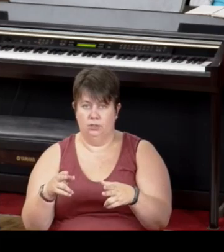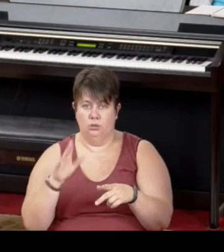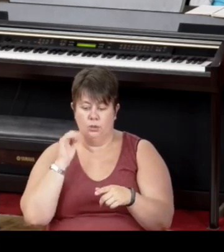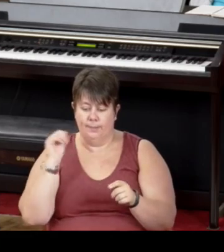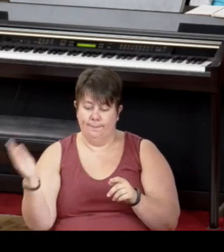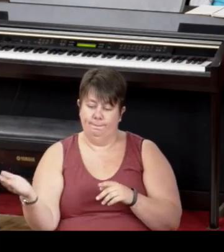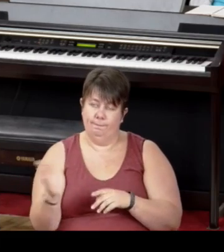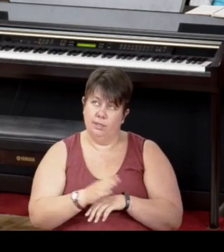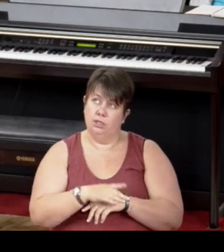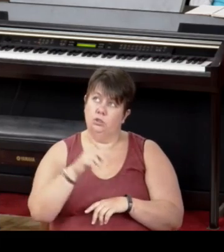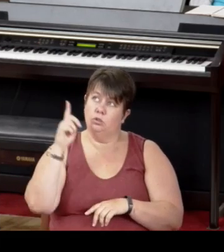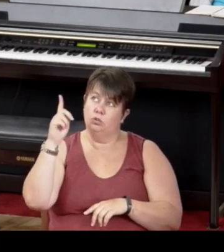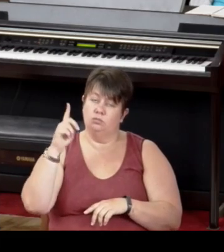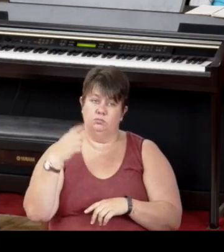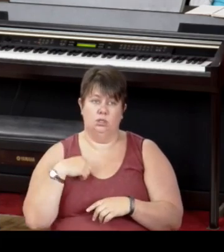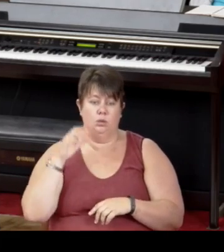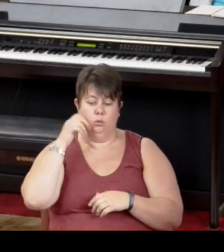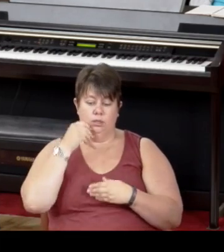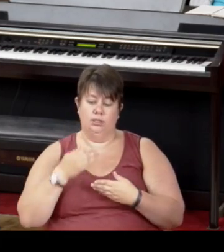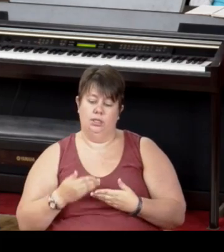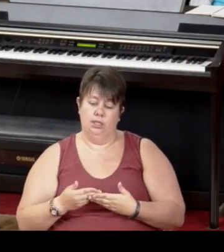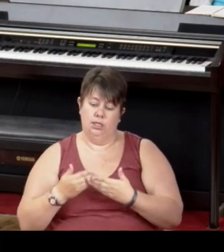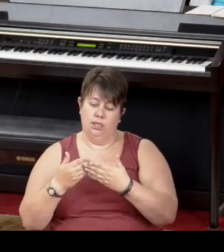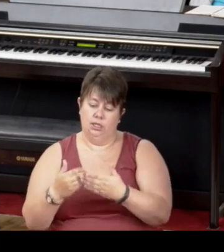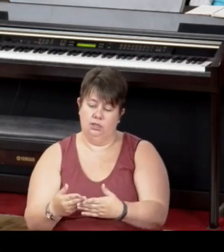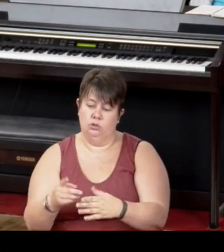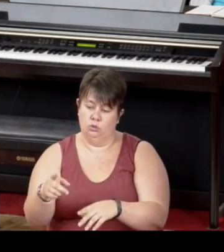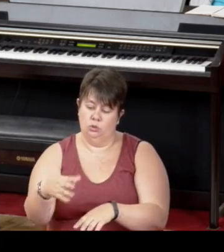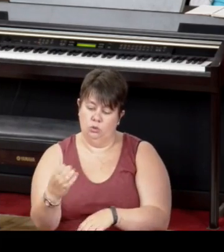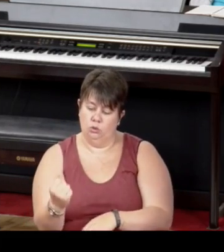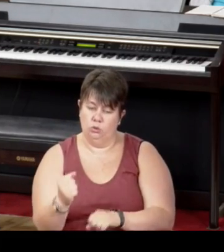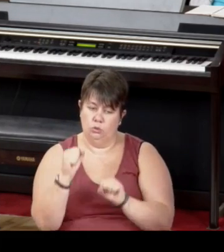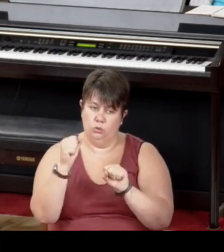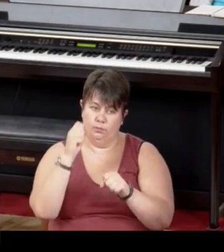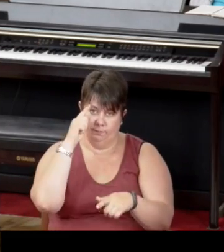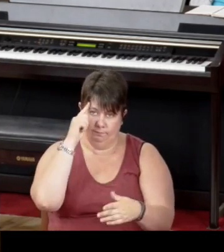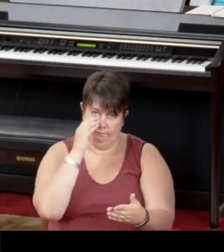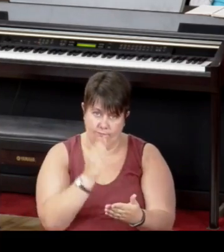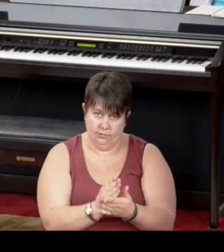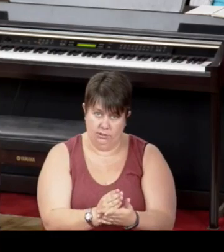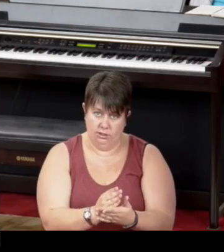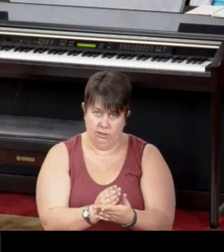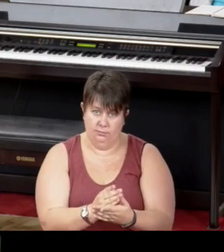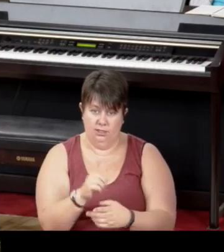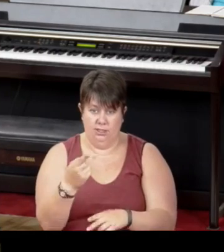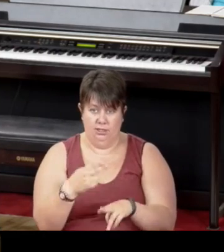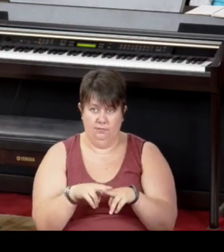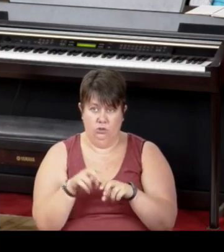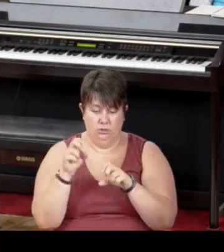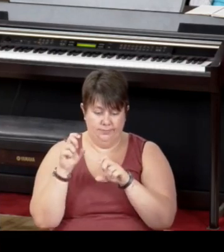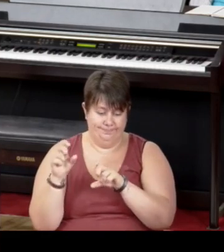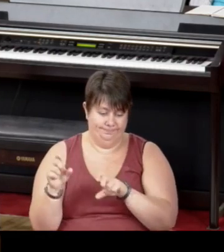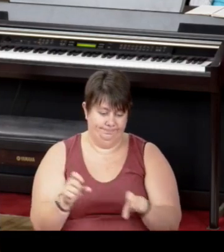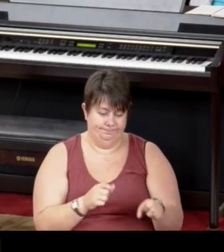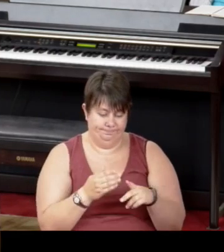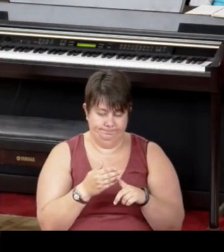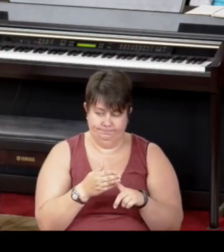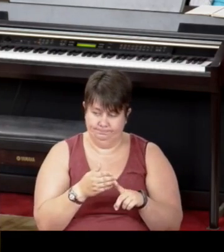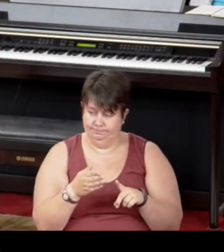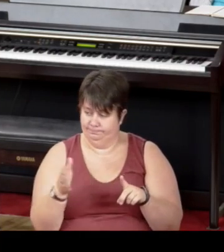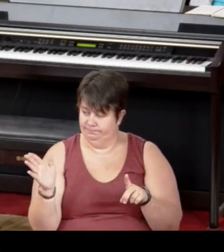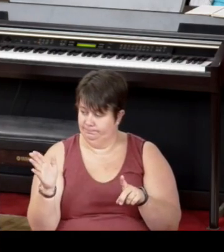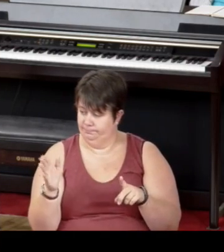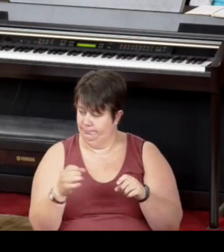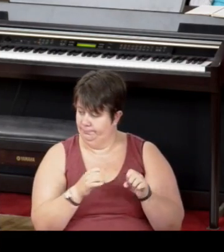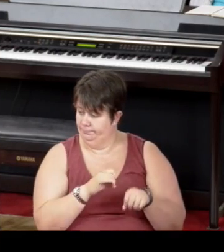from me is the encouragement to hold to their faith. But if they continue to worship other gods and ignore me and